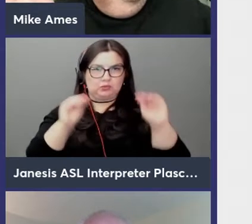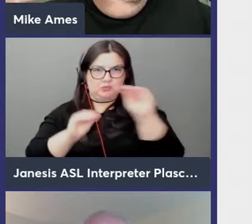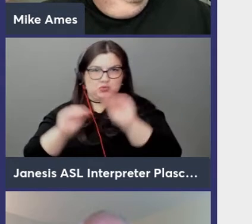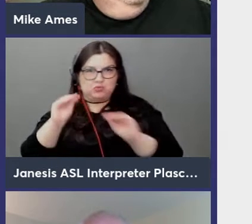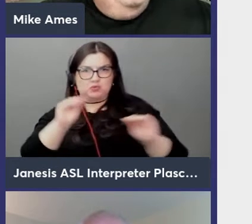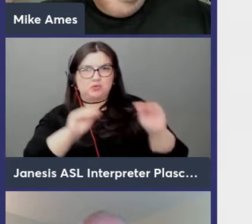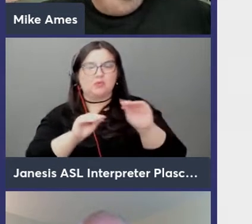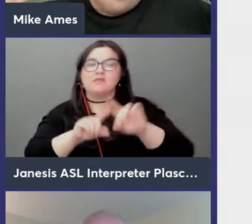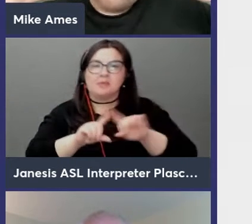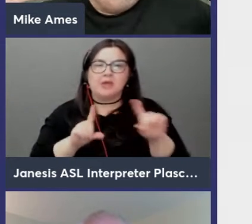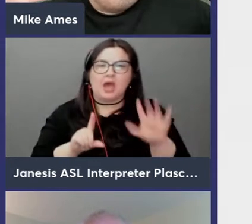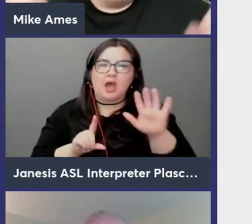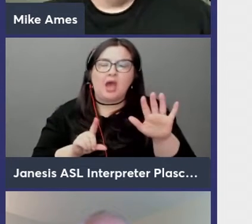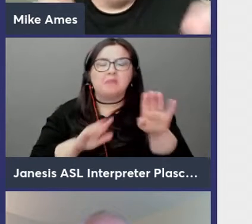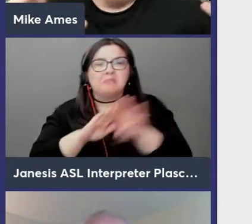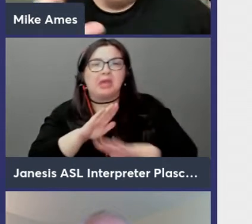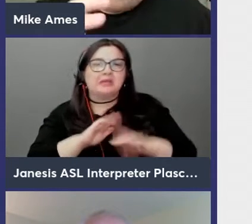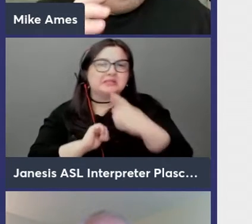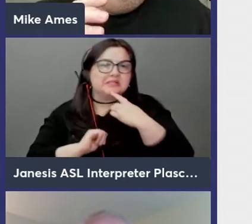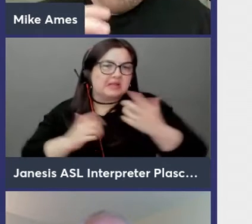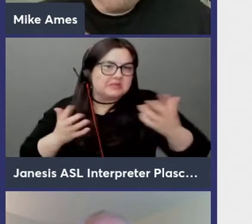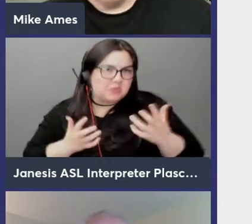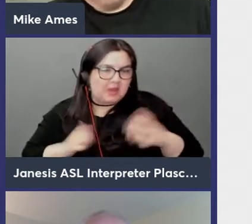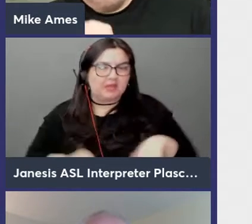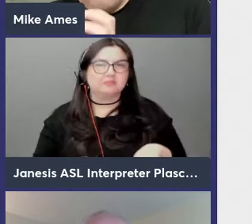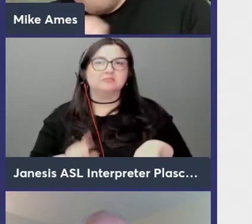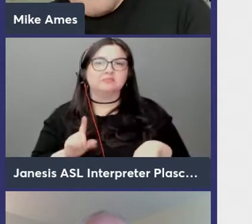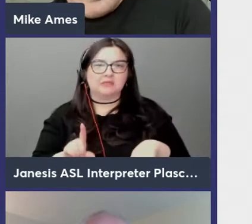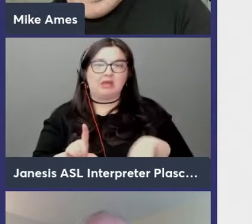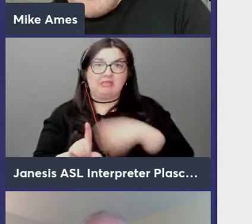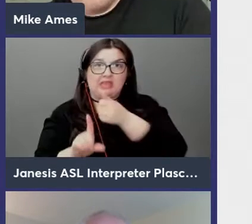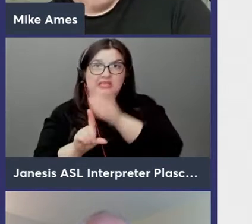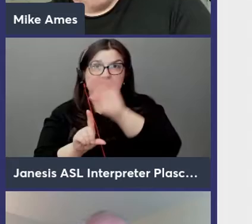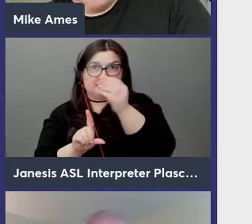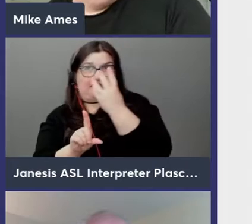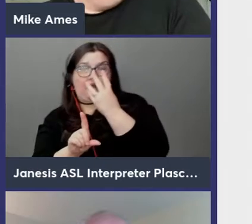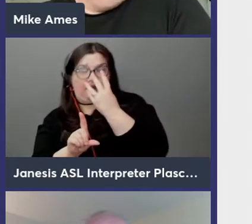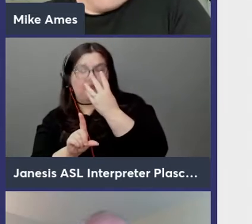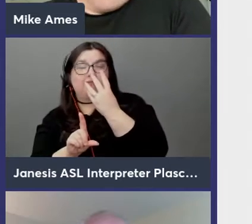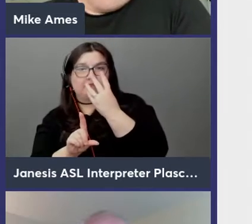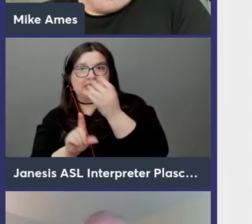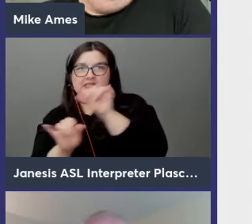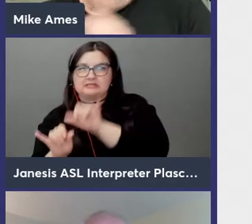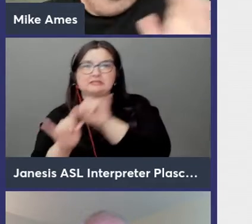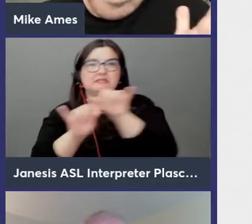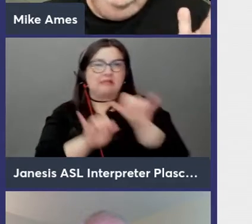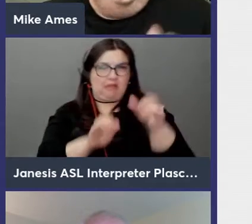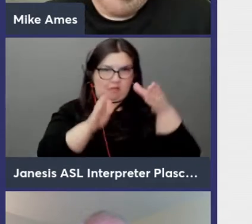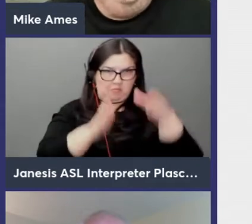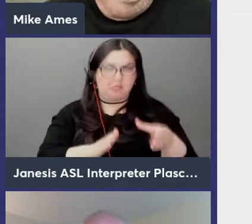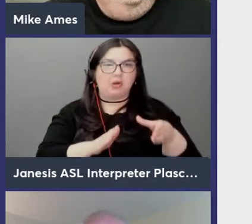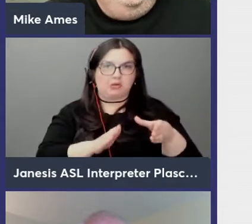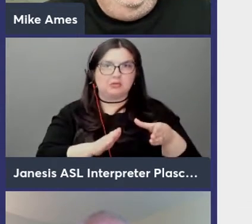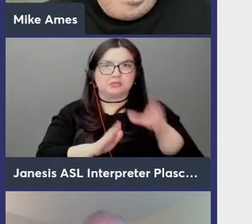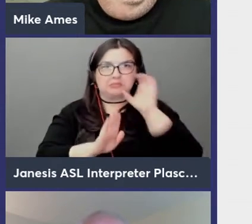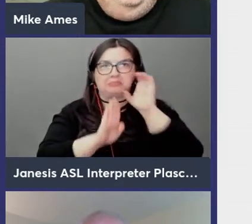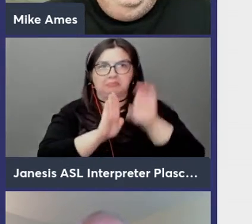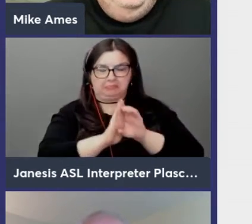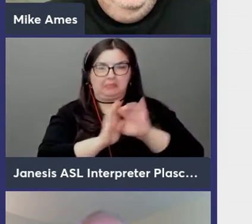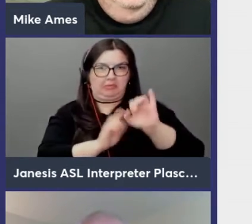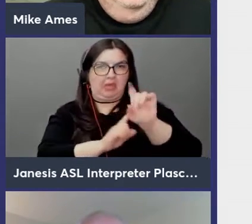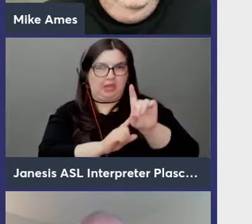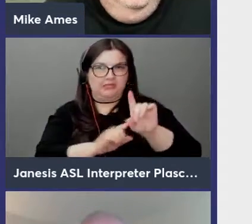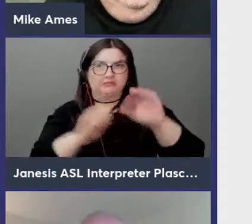it basically says, hey, the selfie that's presented is the same person that's on the ID. That's check number 1.